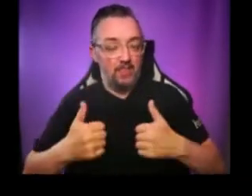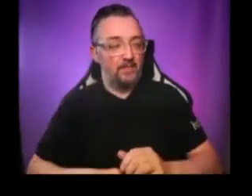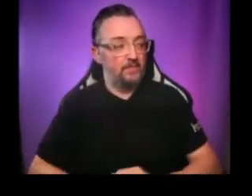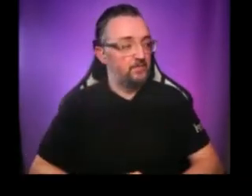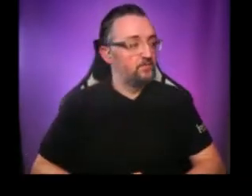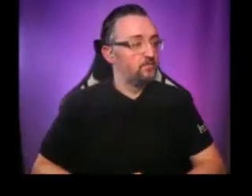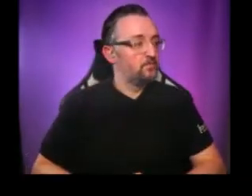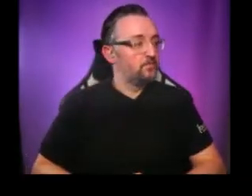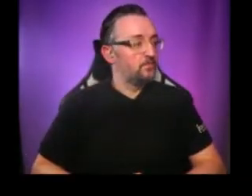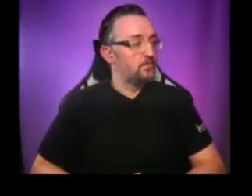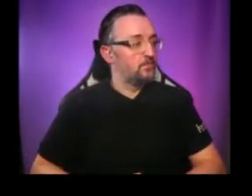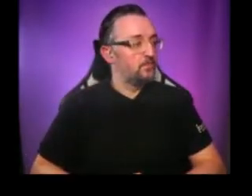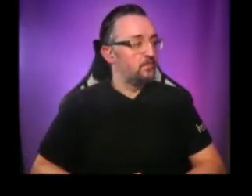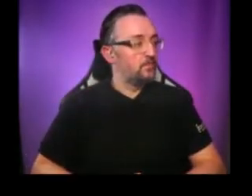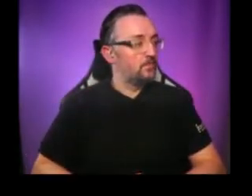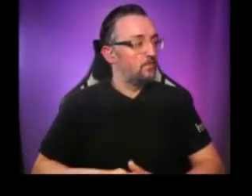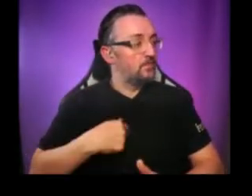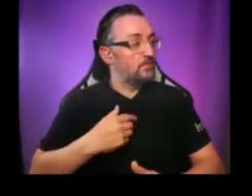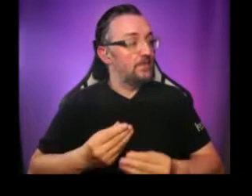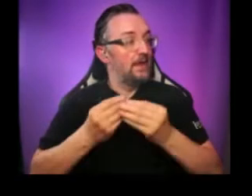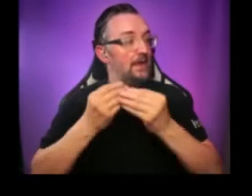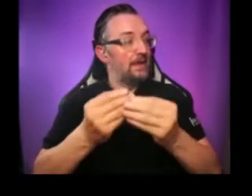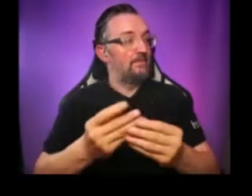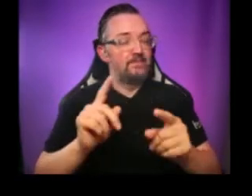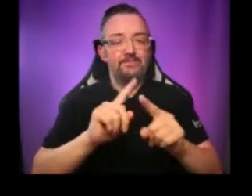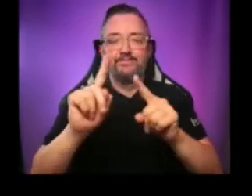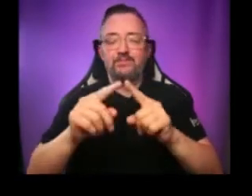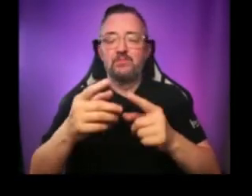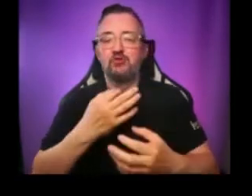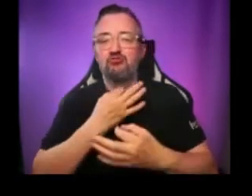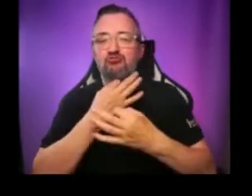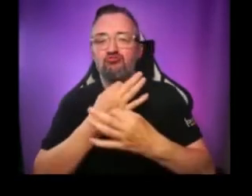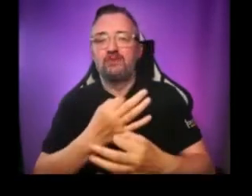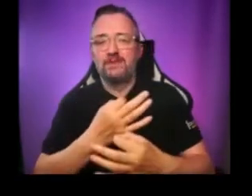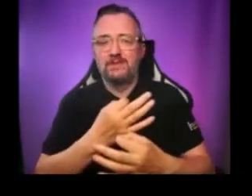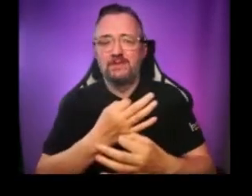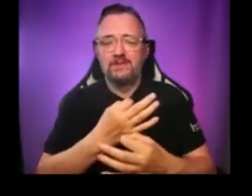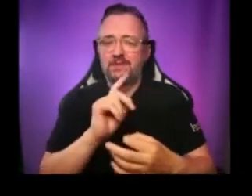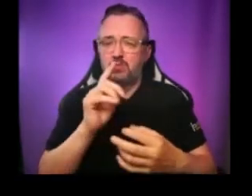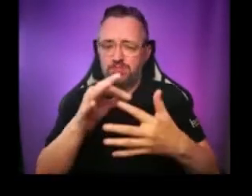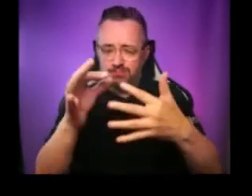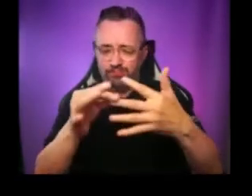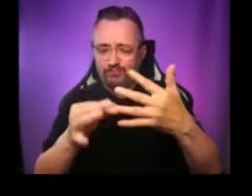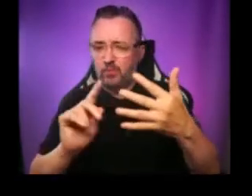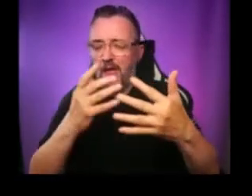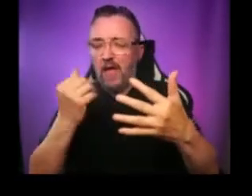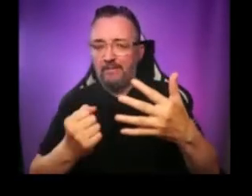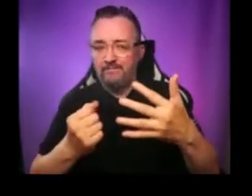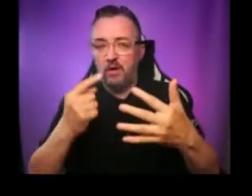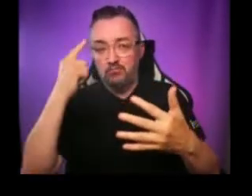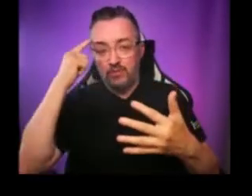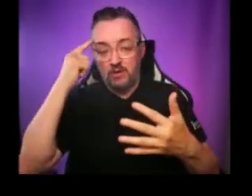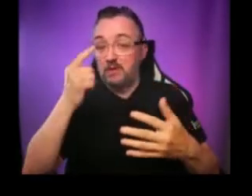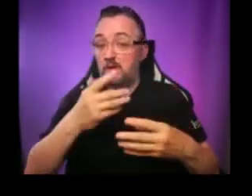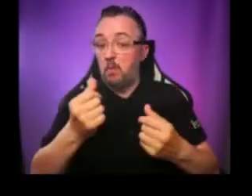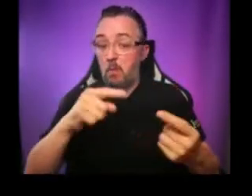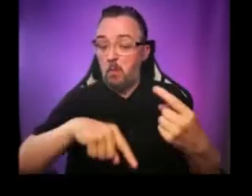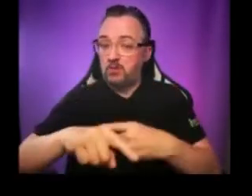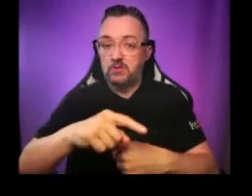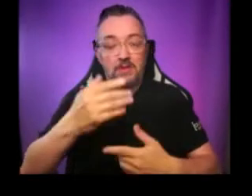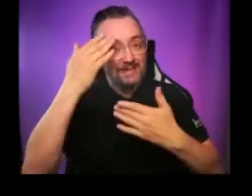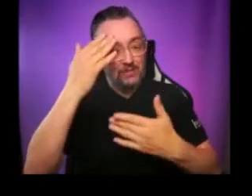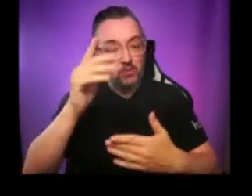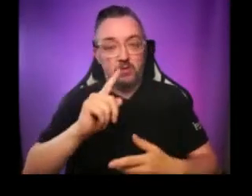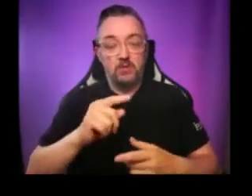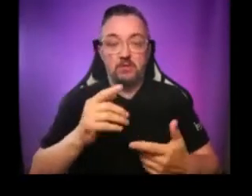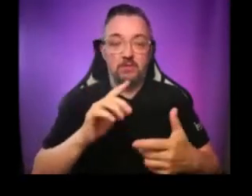When we presented people with some of the known risk factors for brain health in later life, we found that many people were not aware of the connection between,